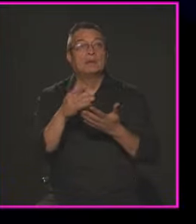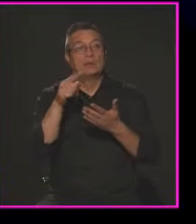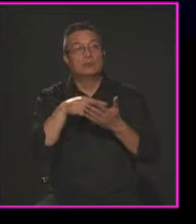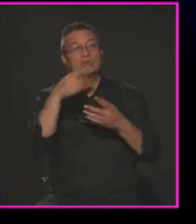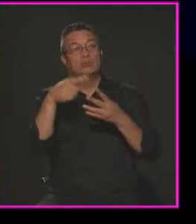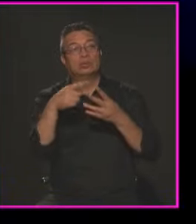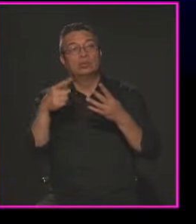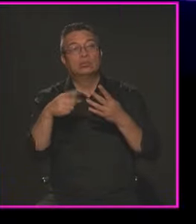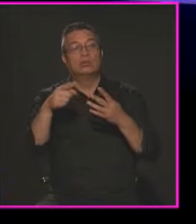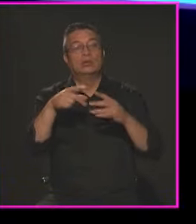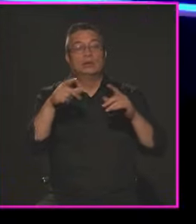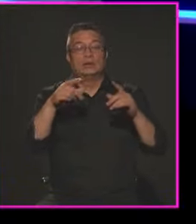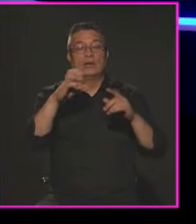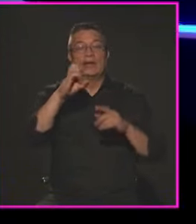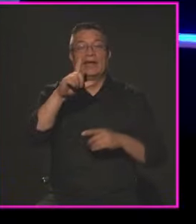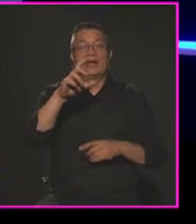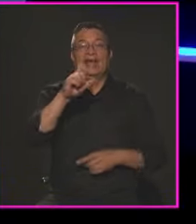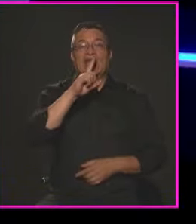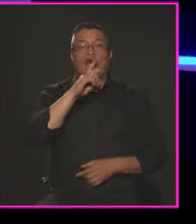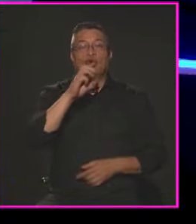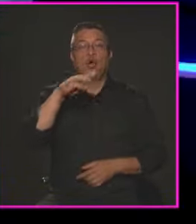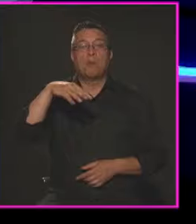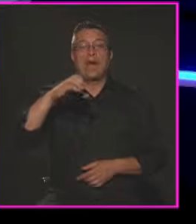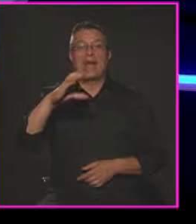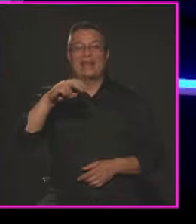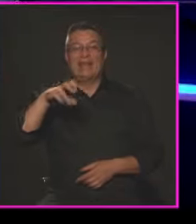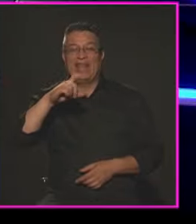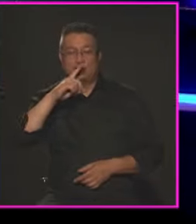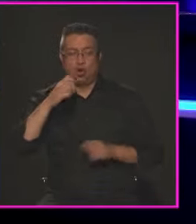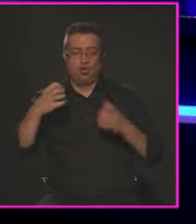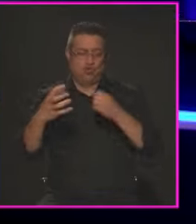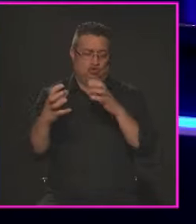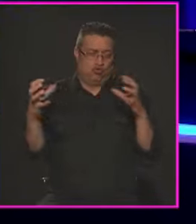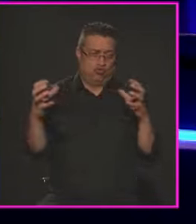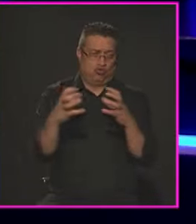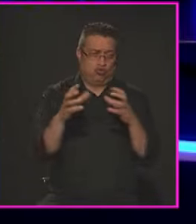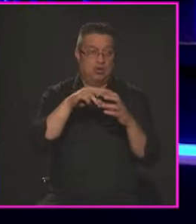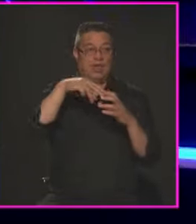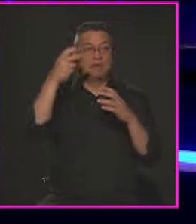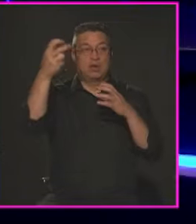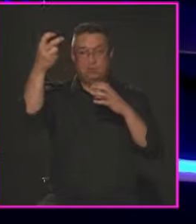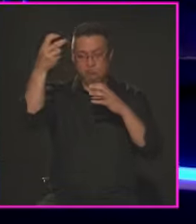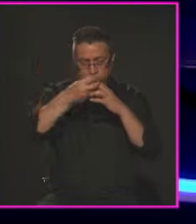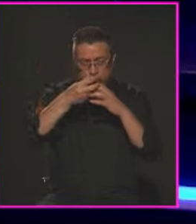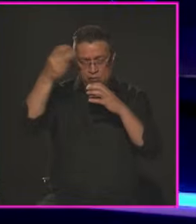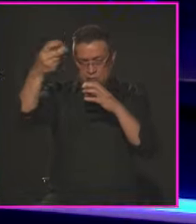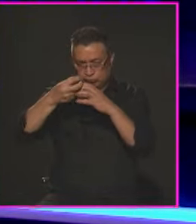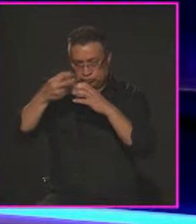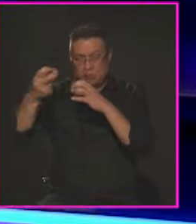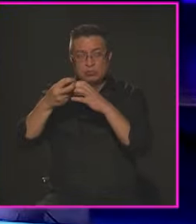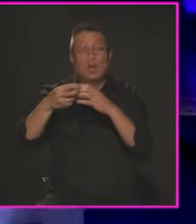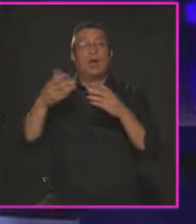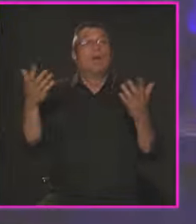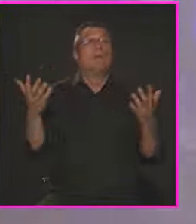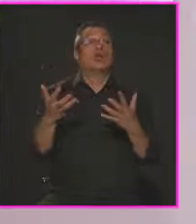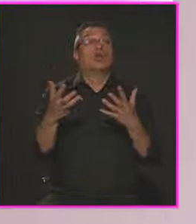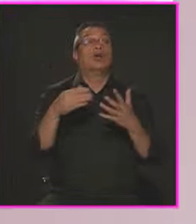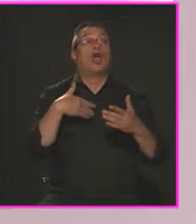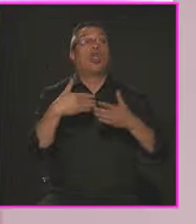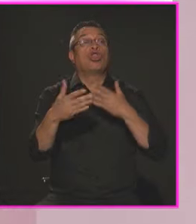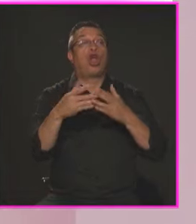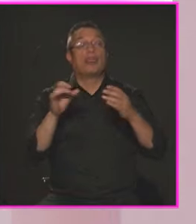magnet deflects the atoms, and they fall on the screen at different places depending upon which force they have been submitted to. And